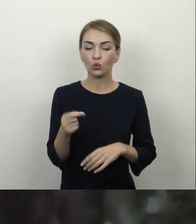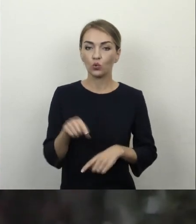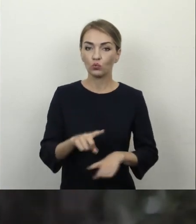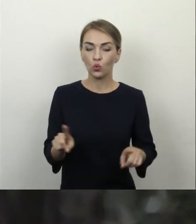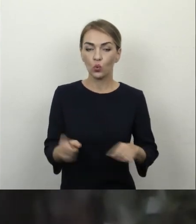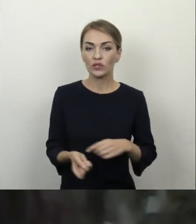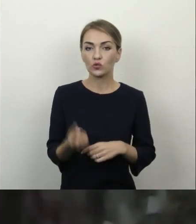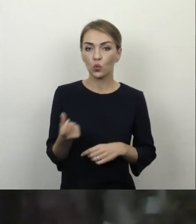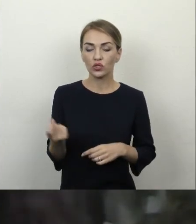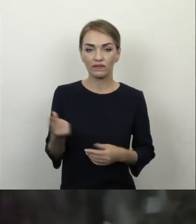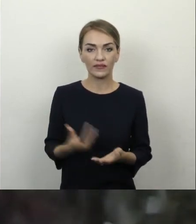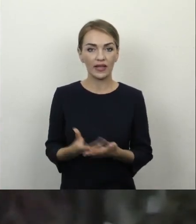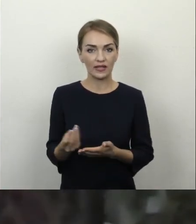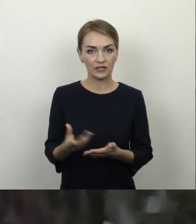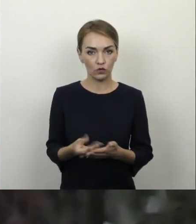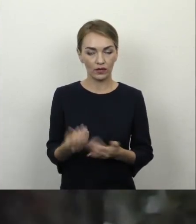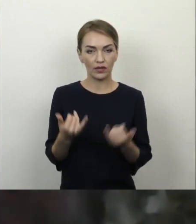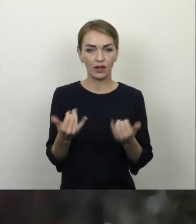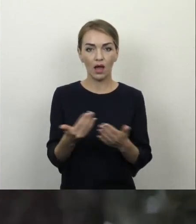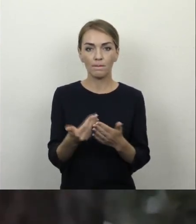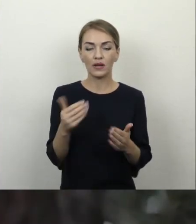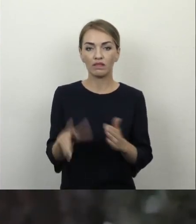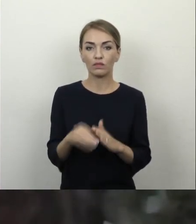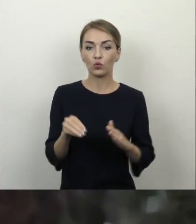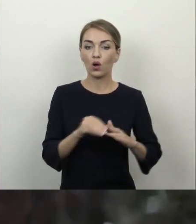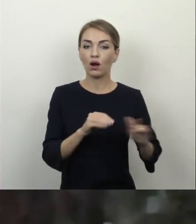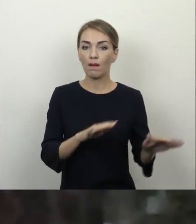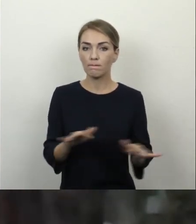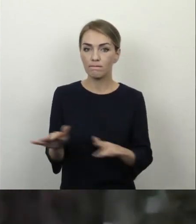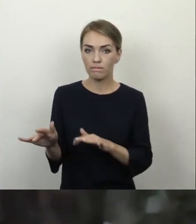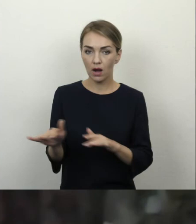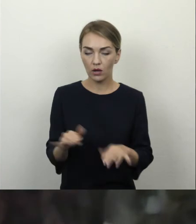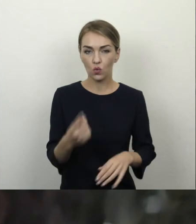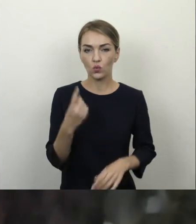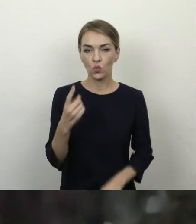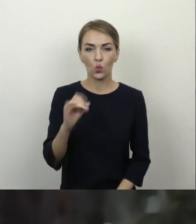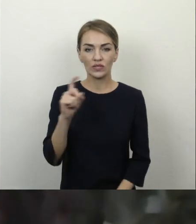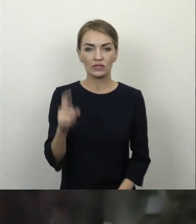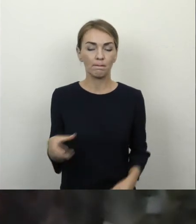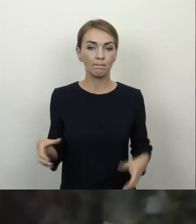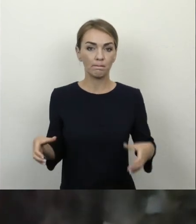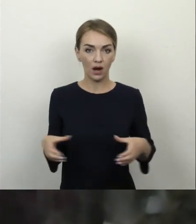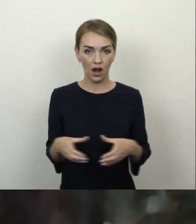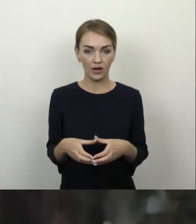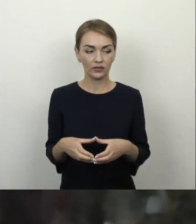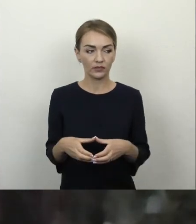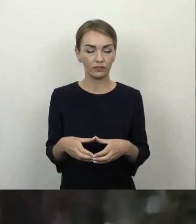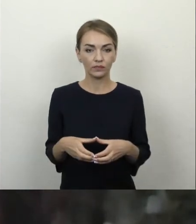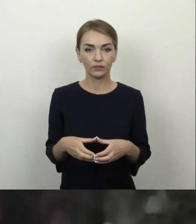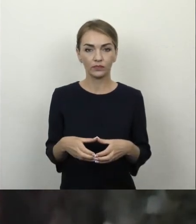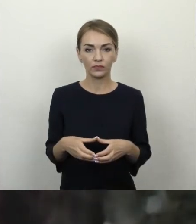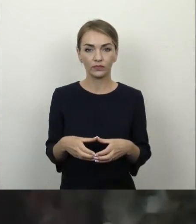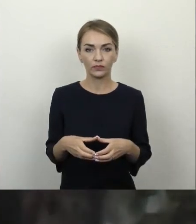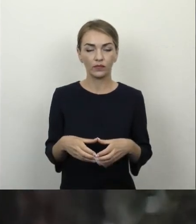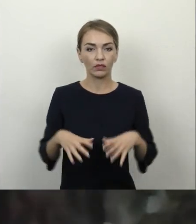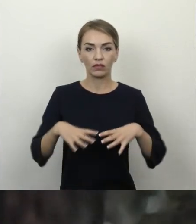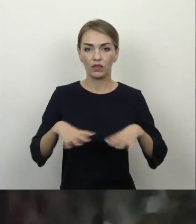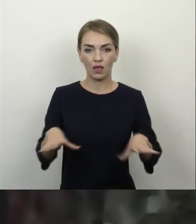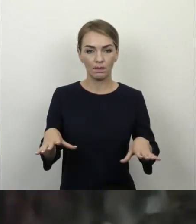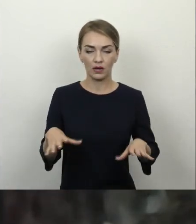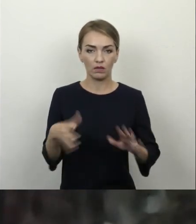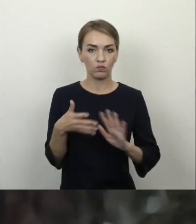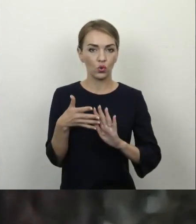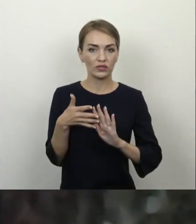court was based on the fact that the source of funding for the election campaign of one of the